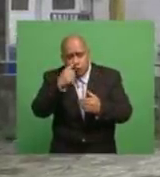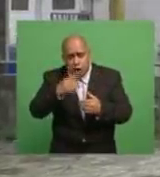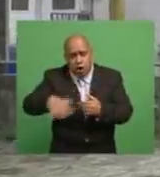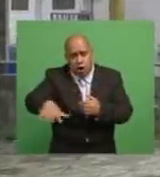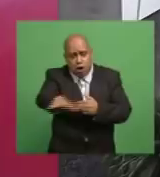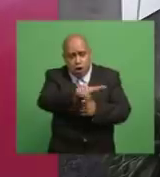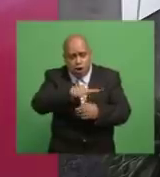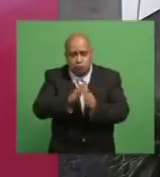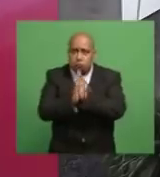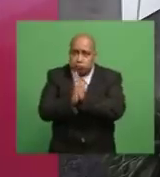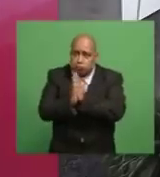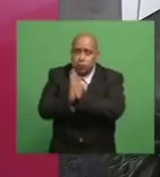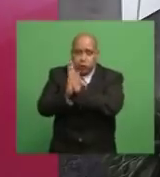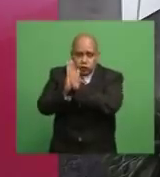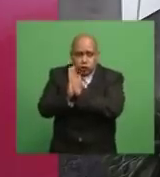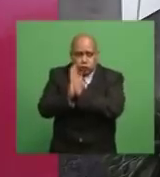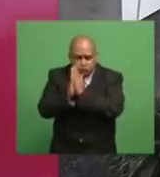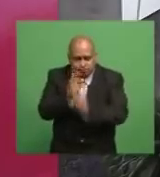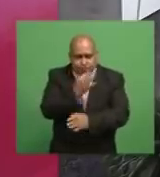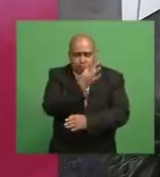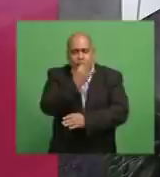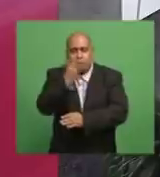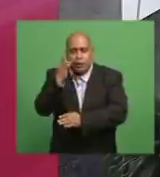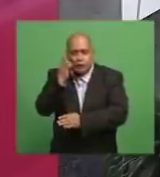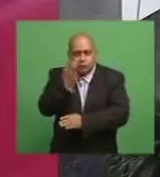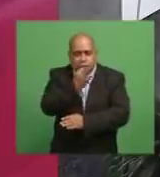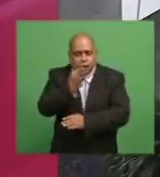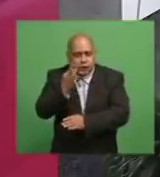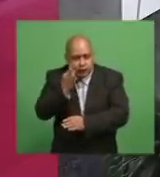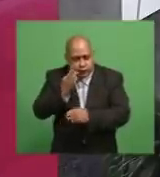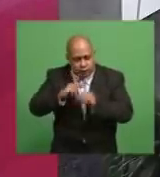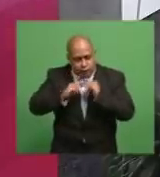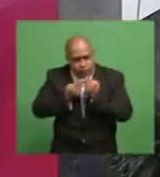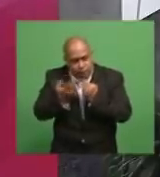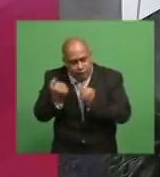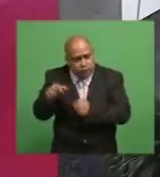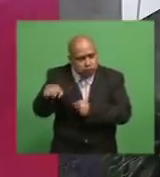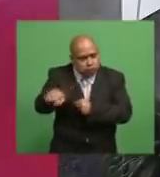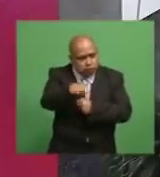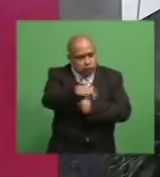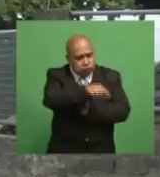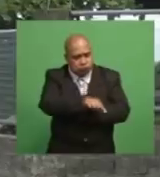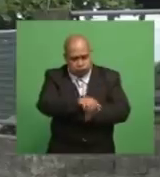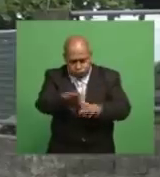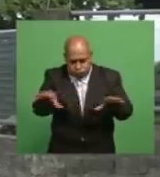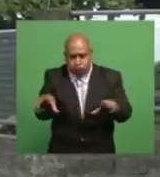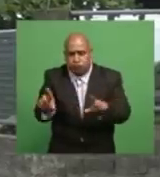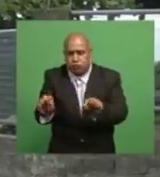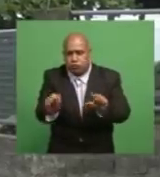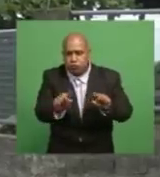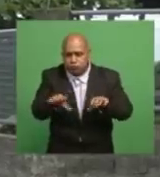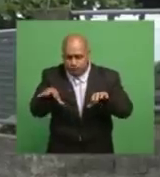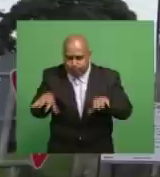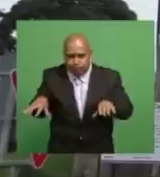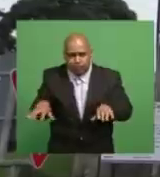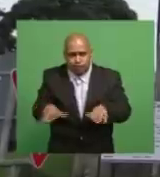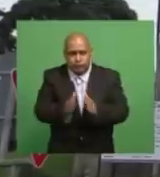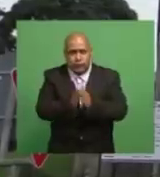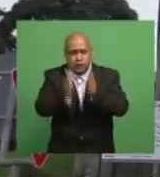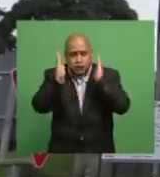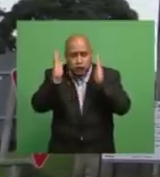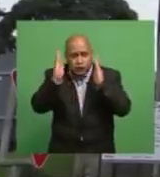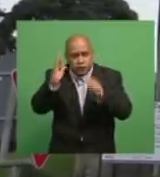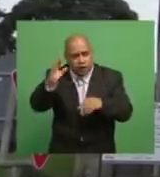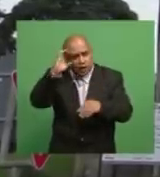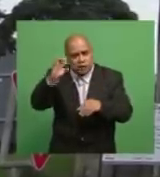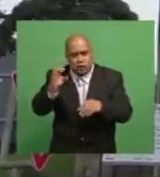and fastings are taken up successfully by our families at this time. Churches around the country were empty for the